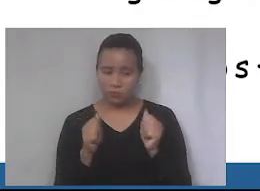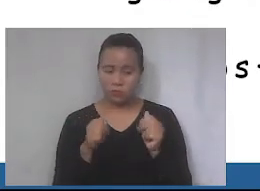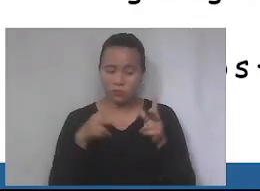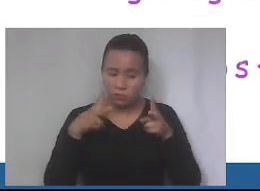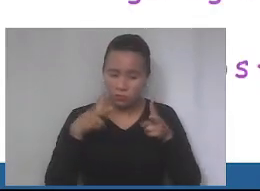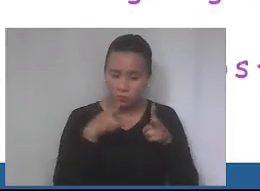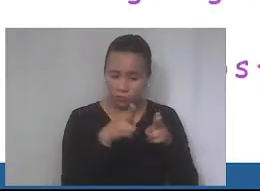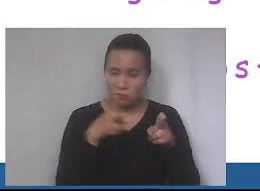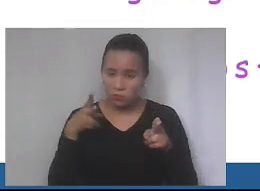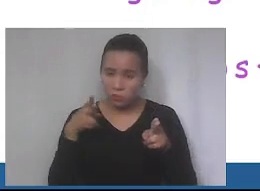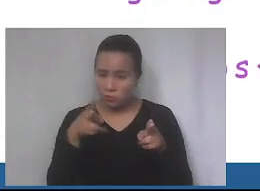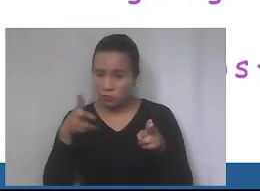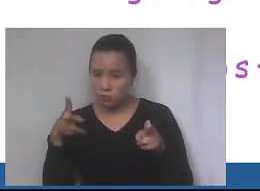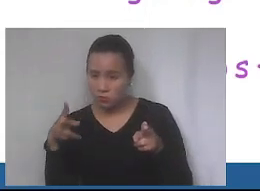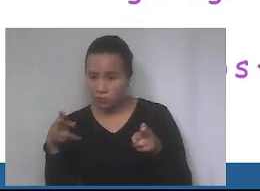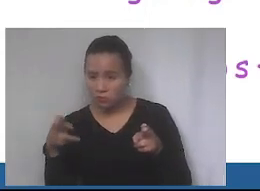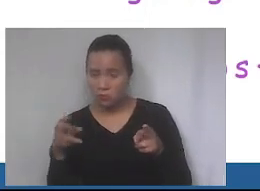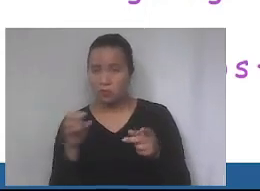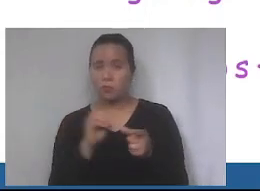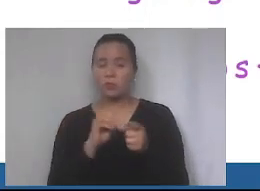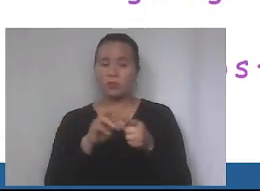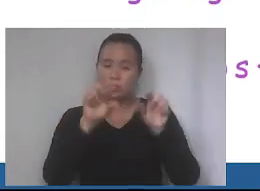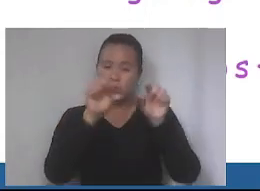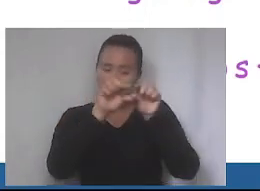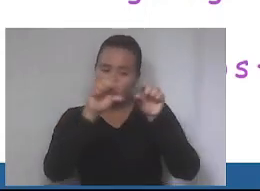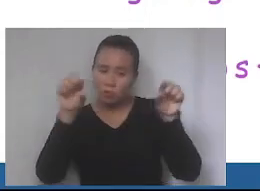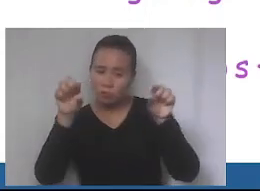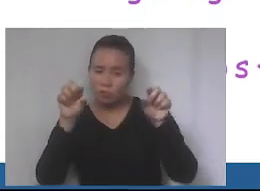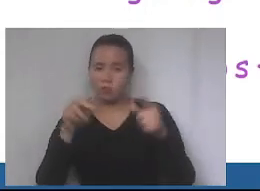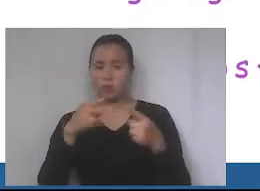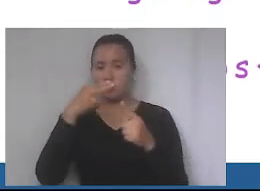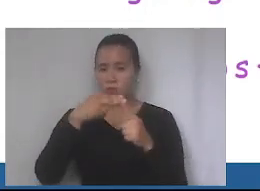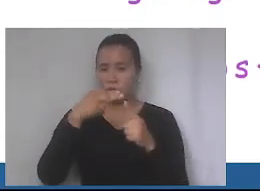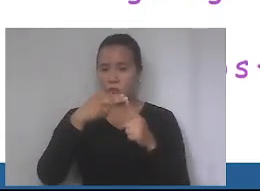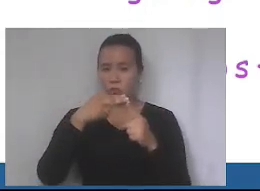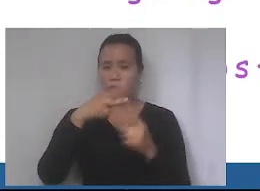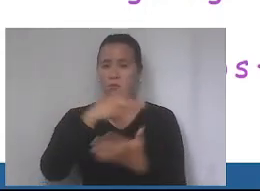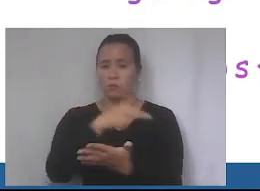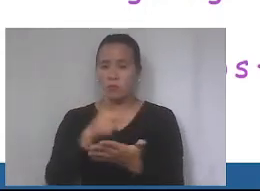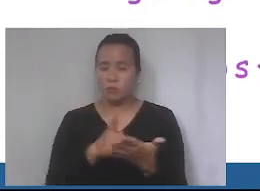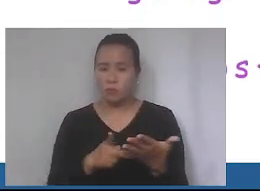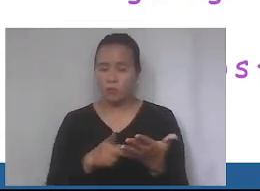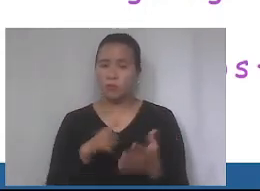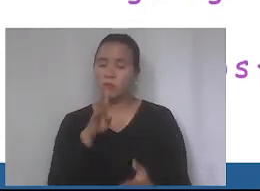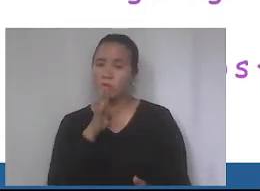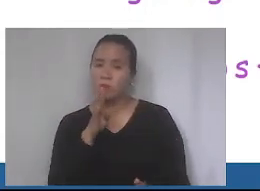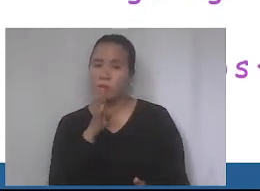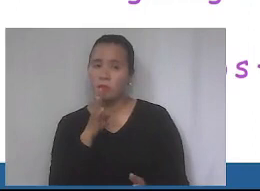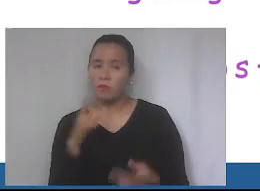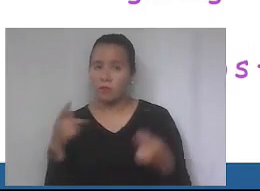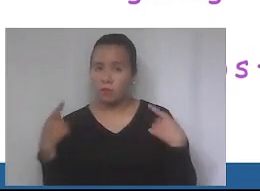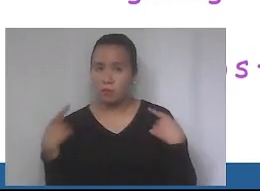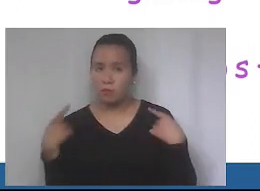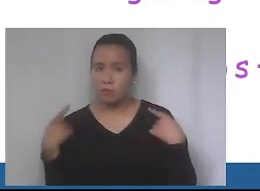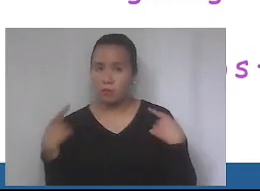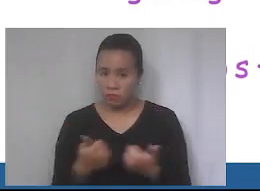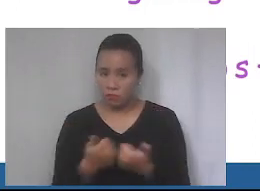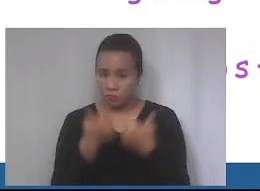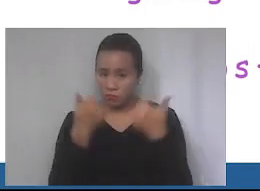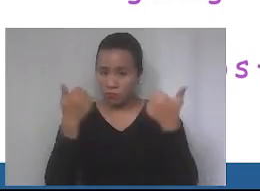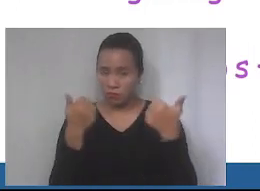In the grammar tools, I can break the words into syllables. We can also highlight the nouns parts of the